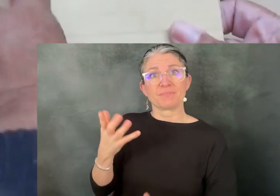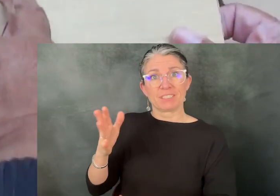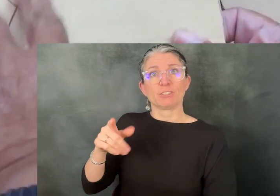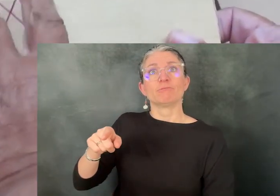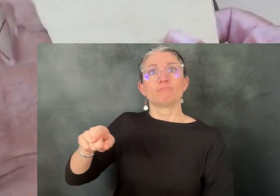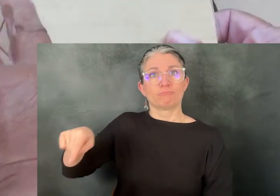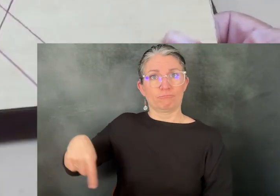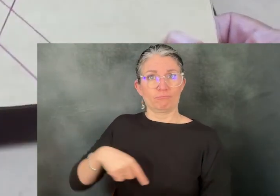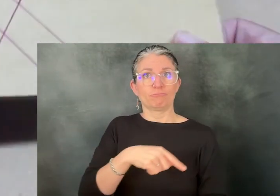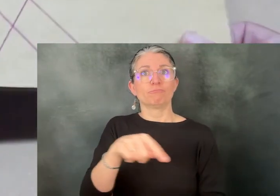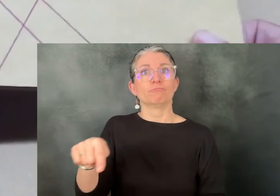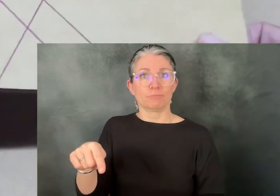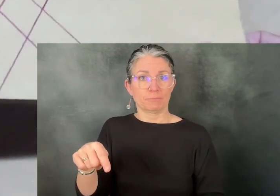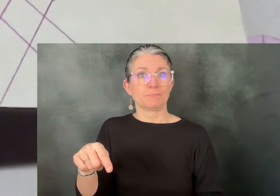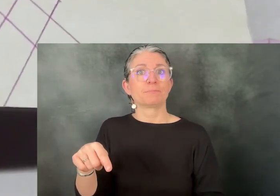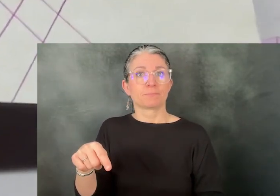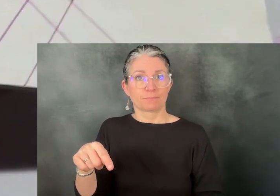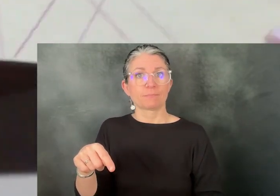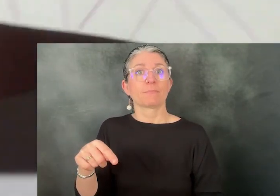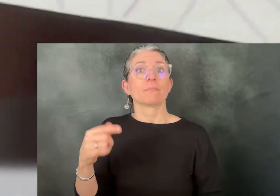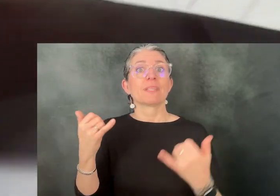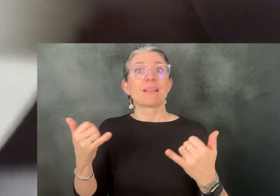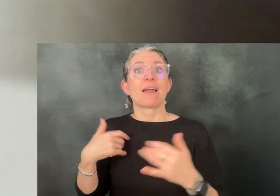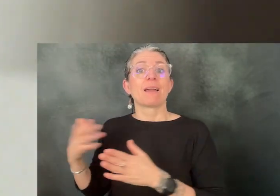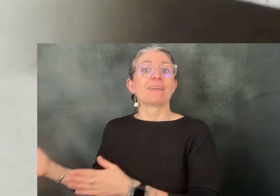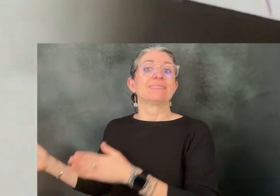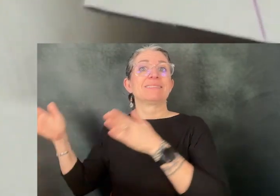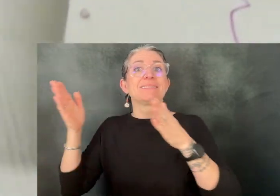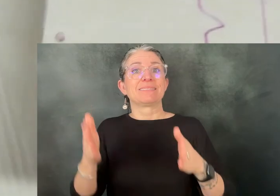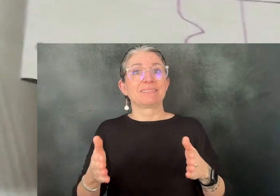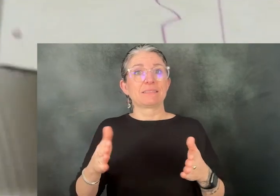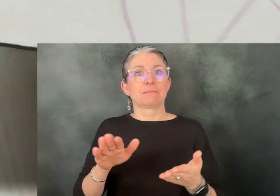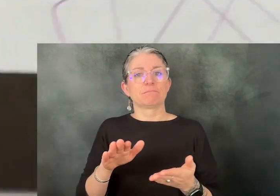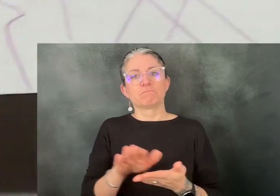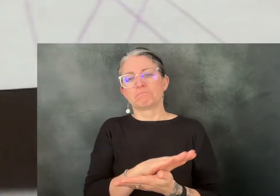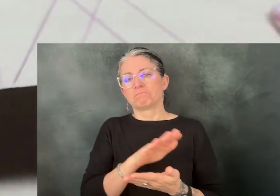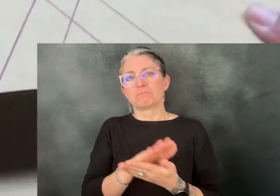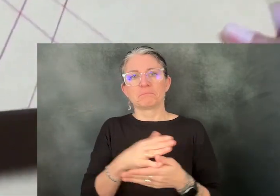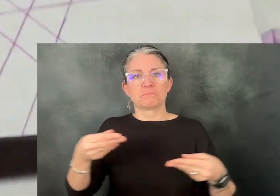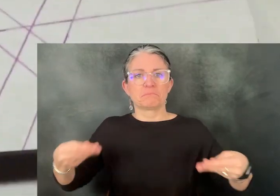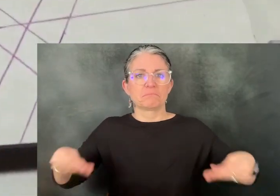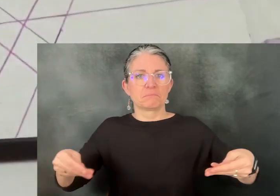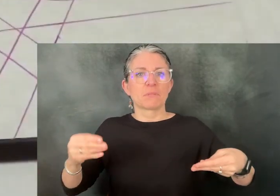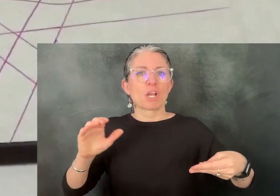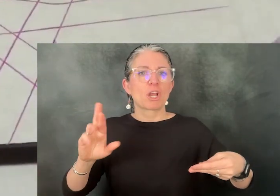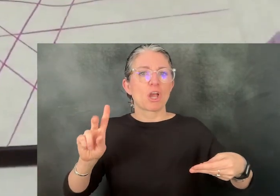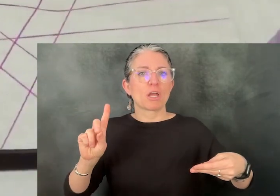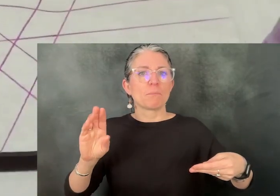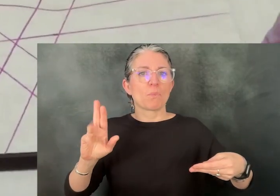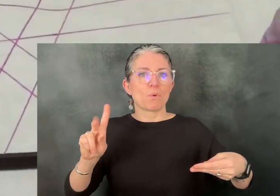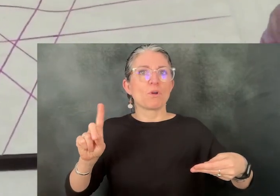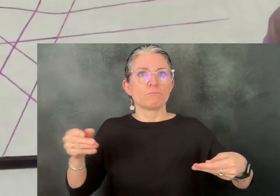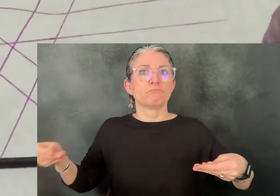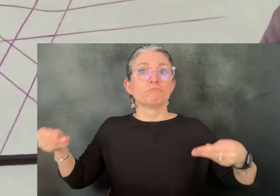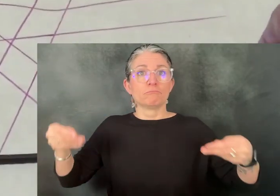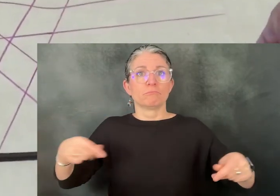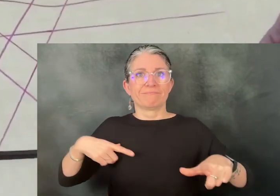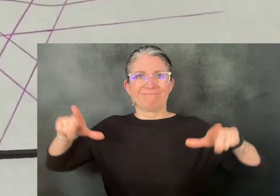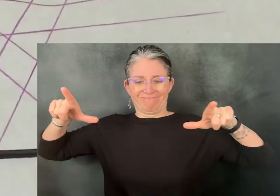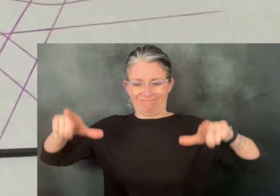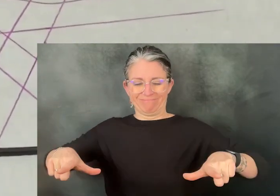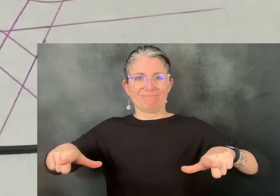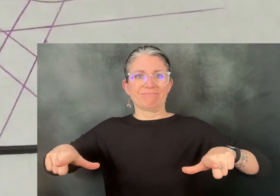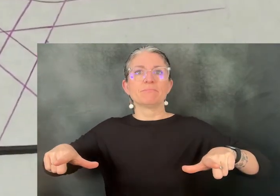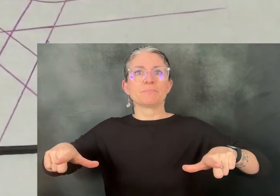pattern, my road map here. What I'm going to do is I'm going to take another scrap piece of cardboard and I'm going to lay it right here. Now